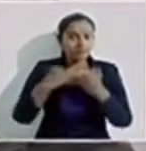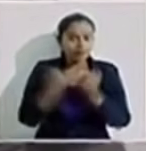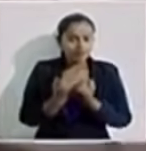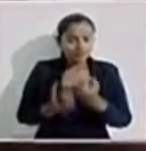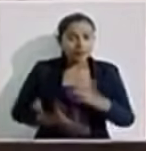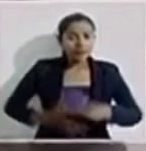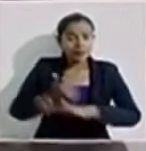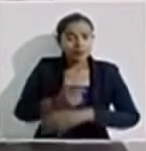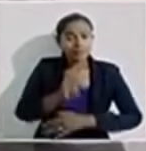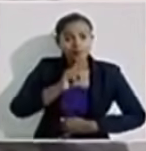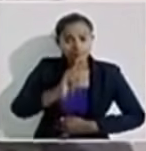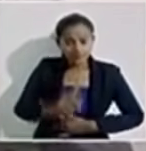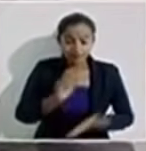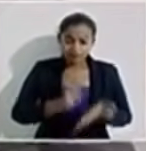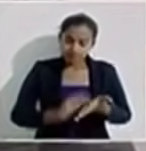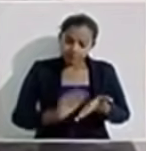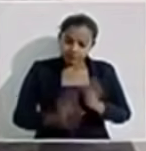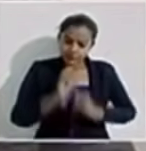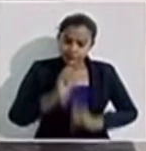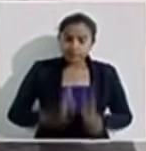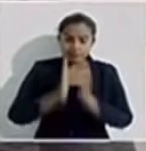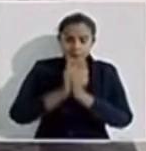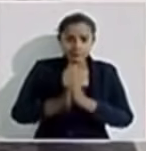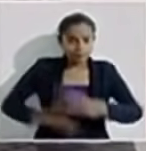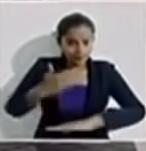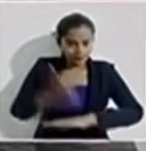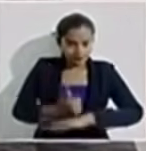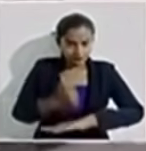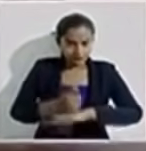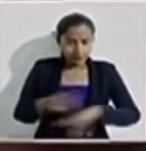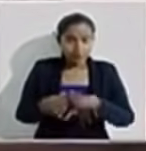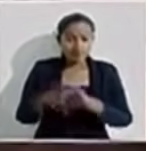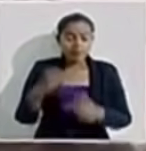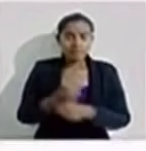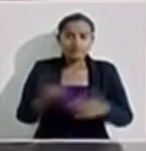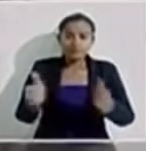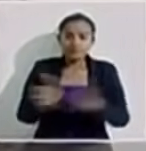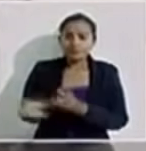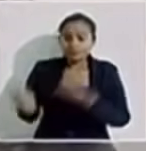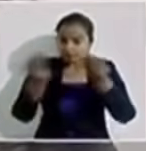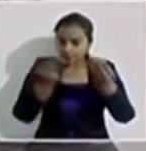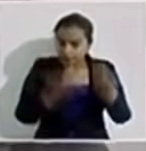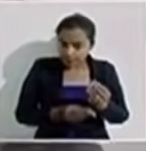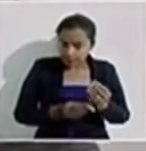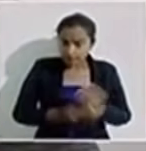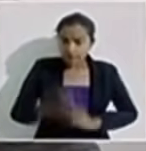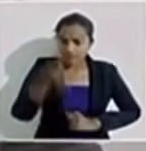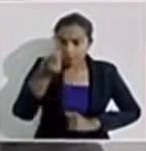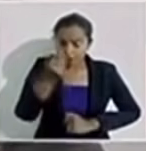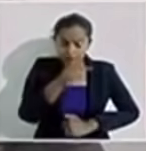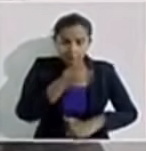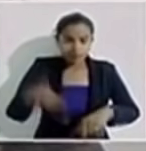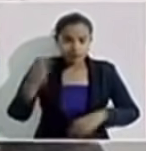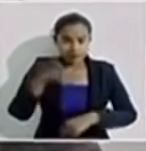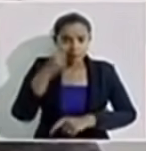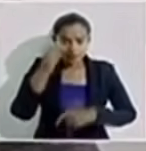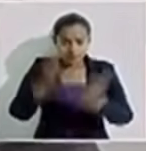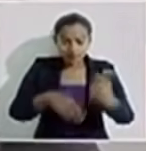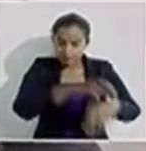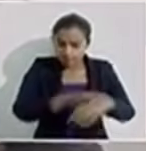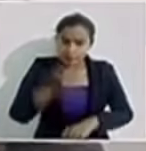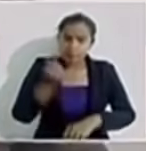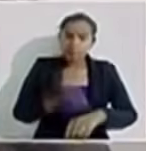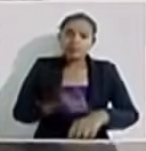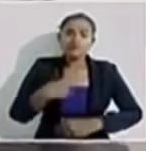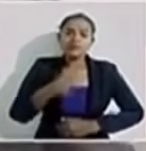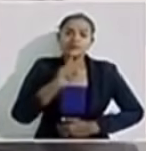religious leaders expect the authorities to bring its perpetrators before the law and be punished. In the same speech, she calls for the release